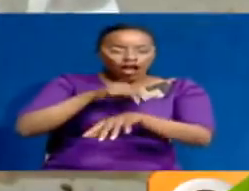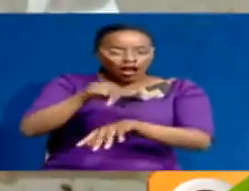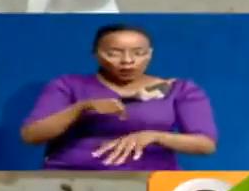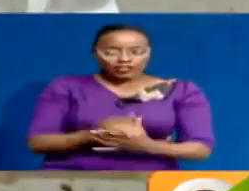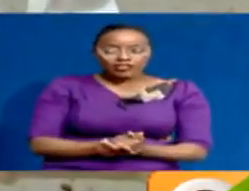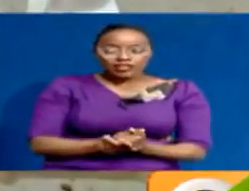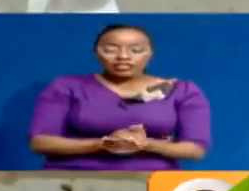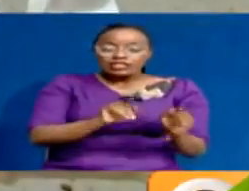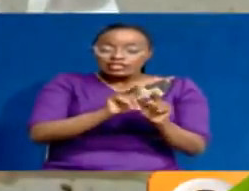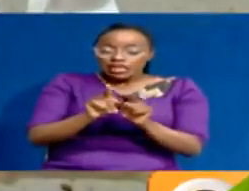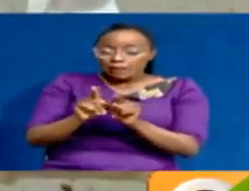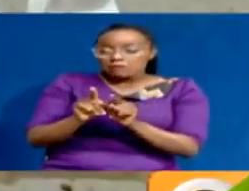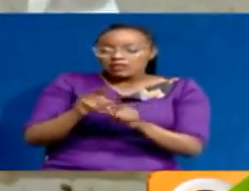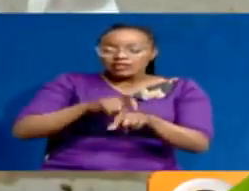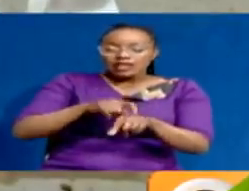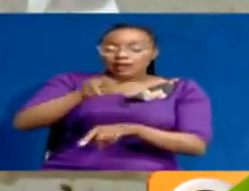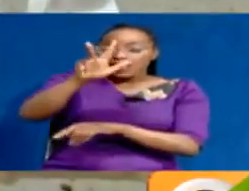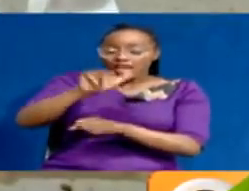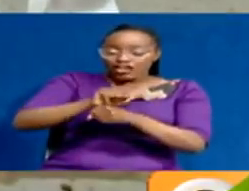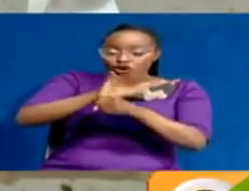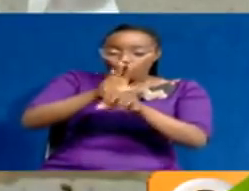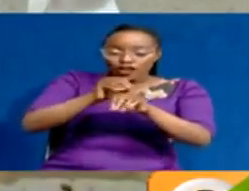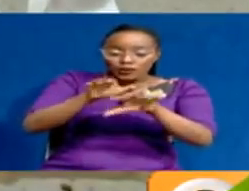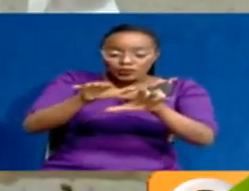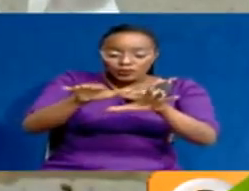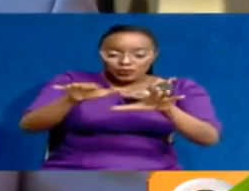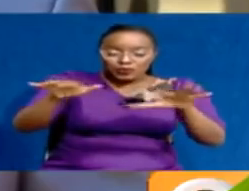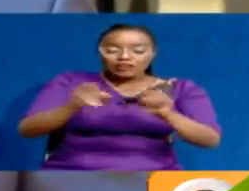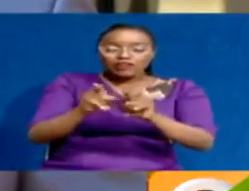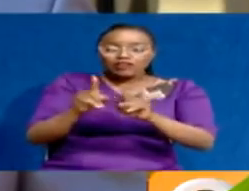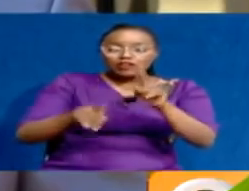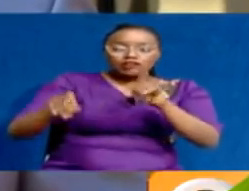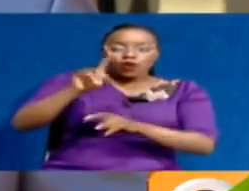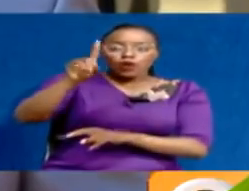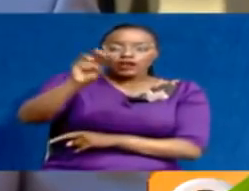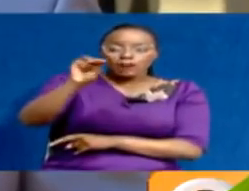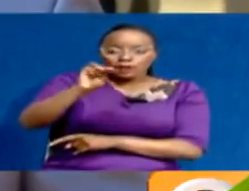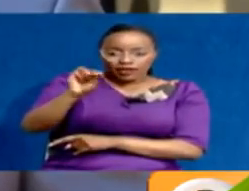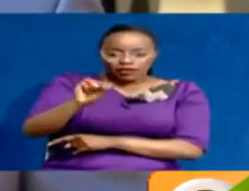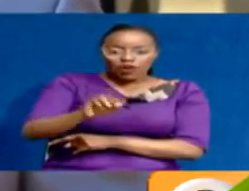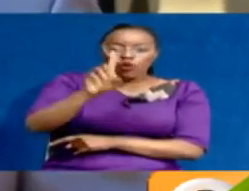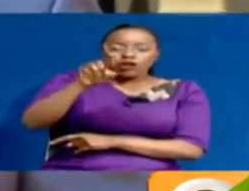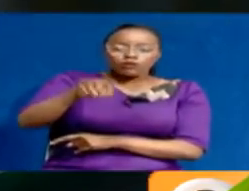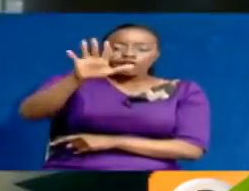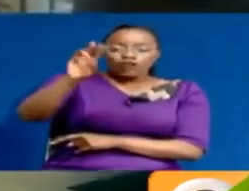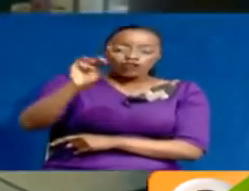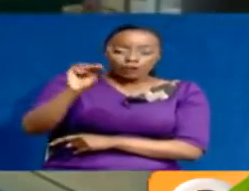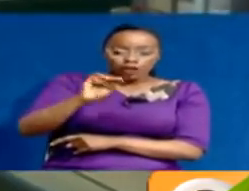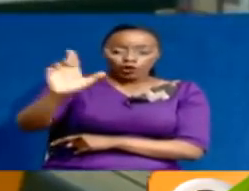hours. At the peak of the third wave, that shot up to 1.5 million